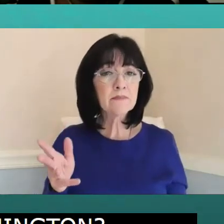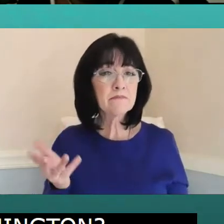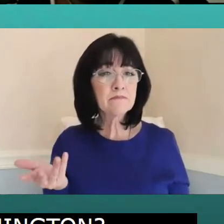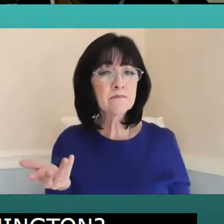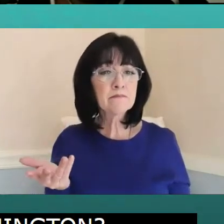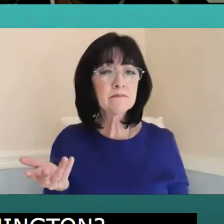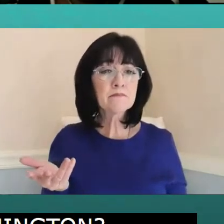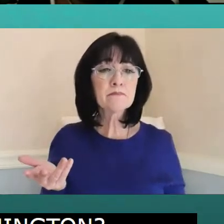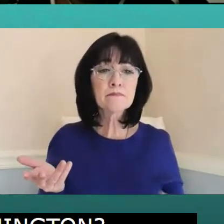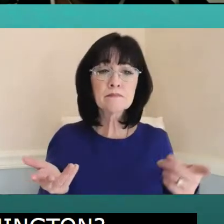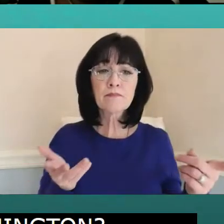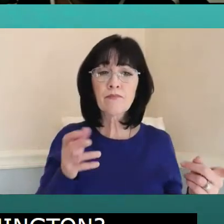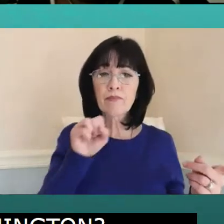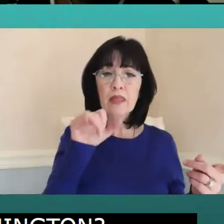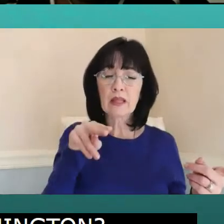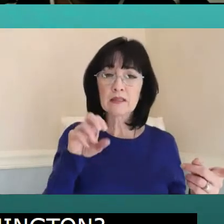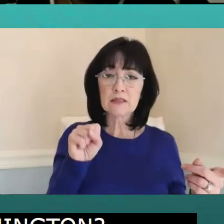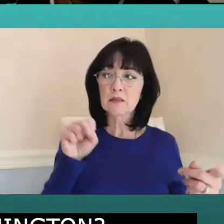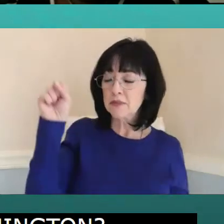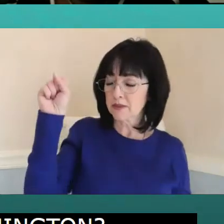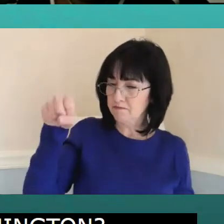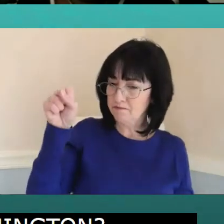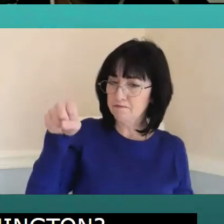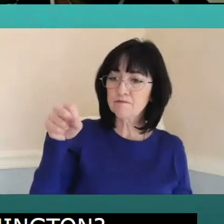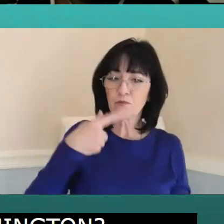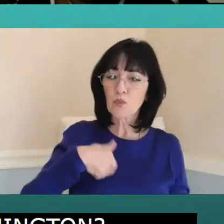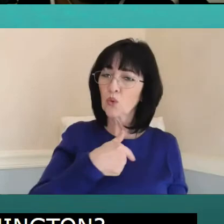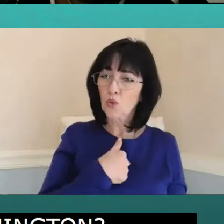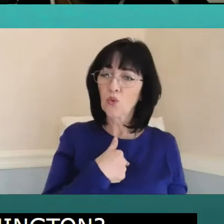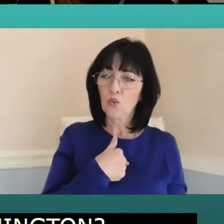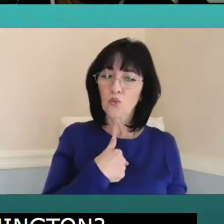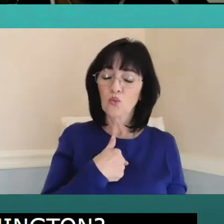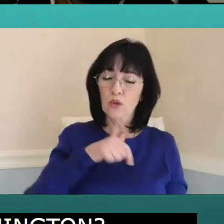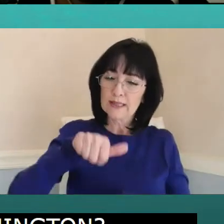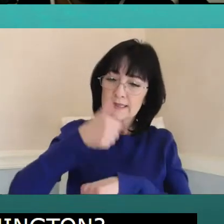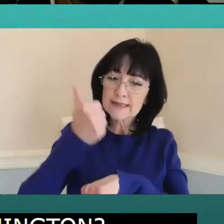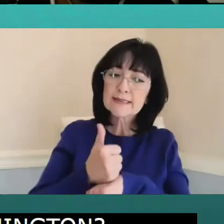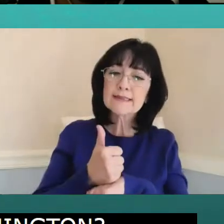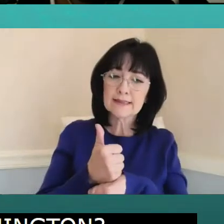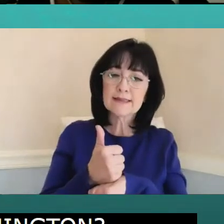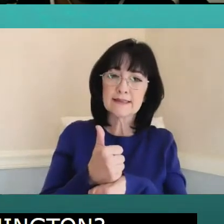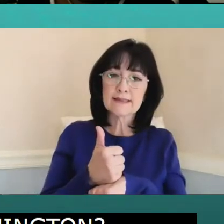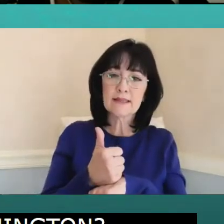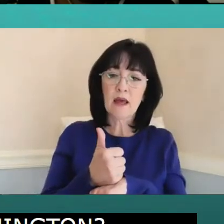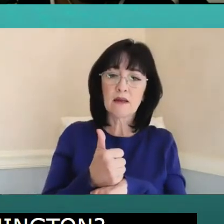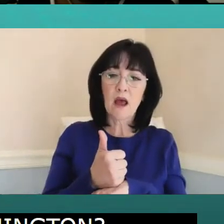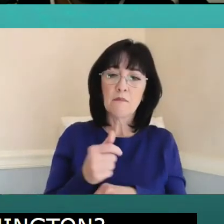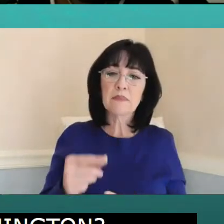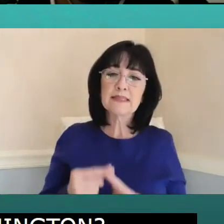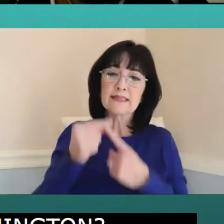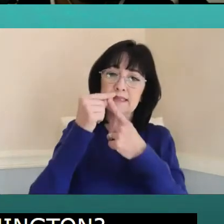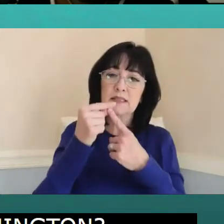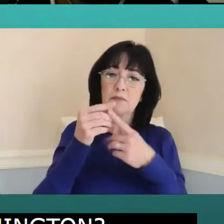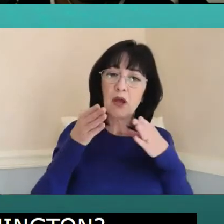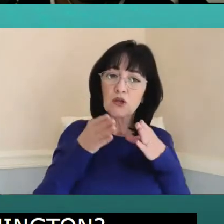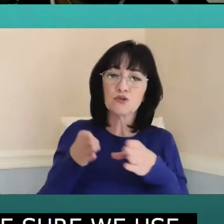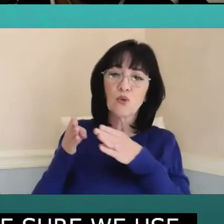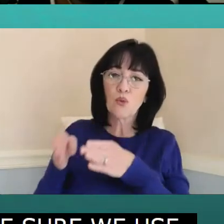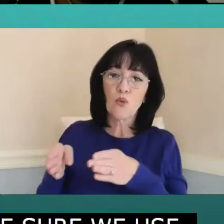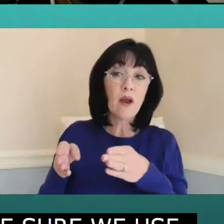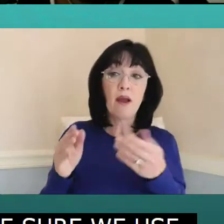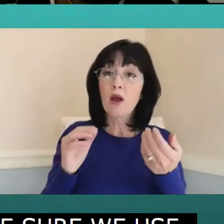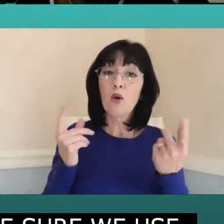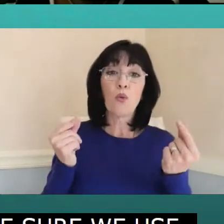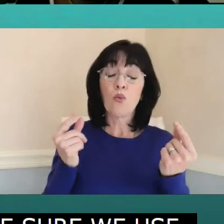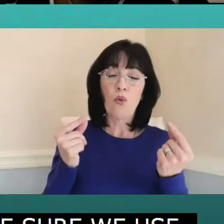We are, Emily, we are strategically trying to make sure that we use non-traditional methods of getting communication out